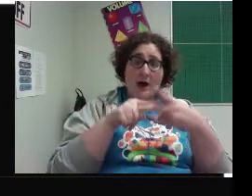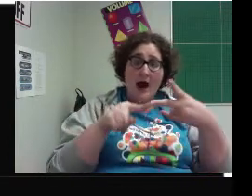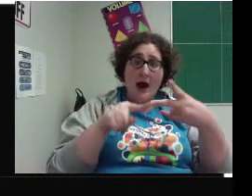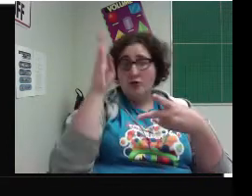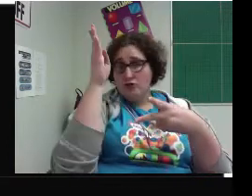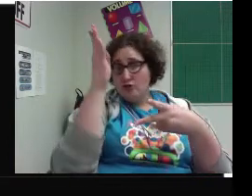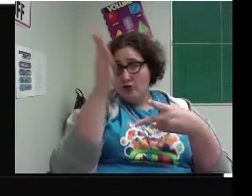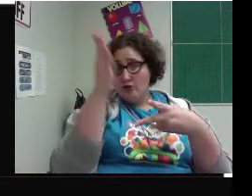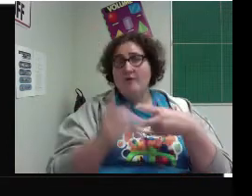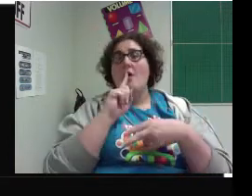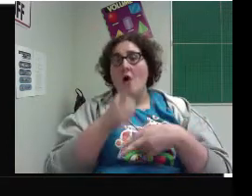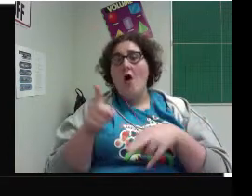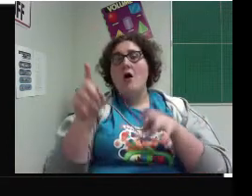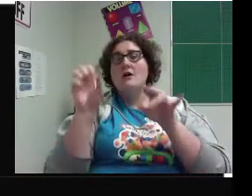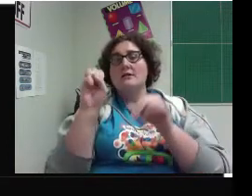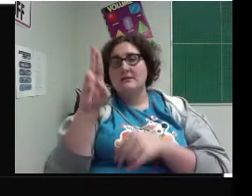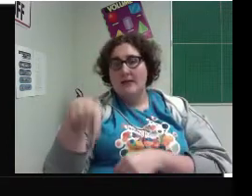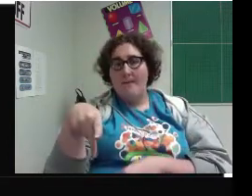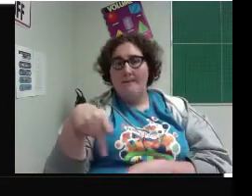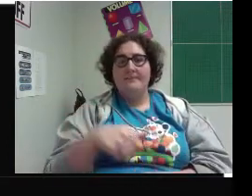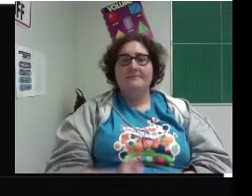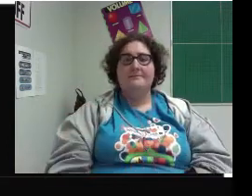So same